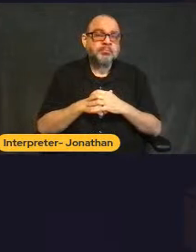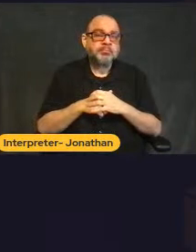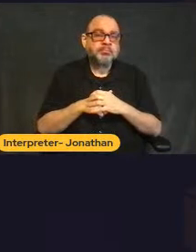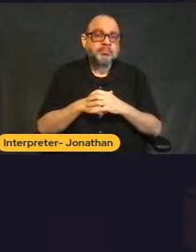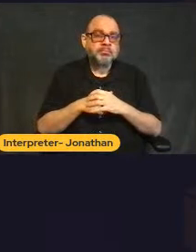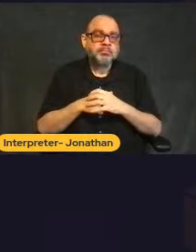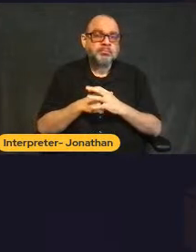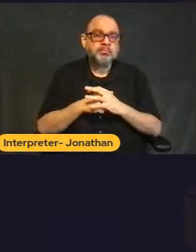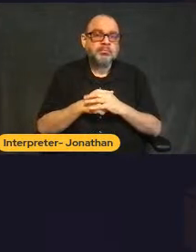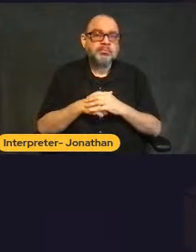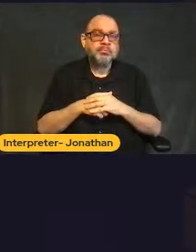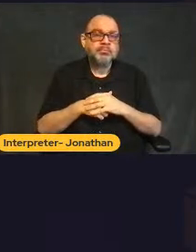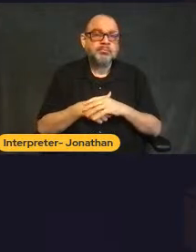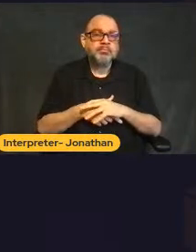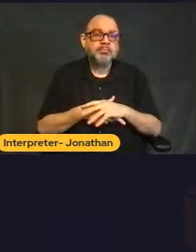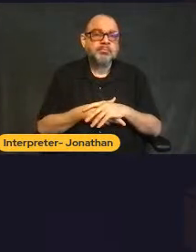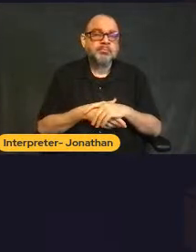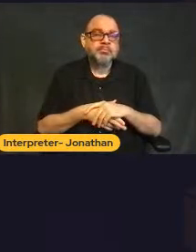3.